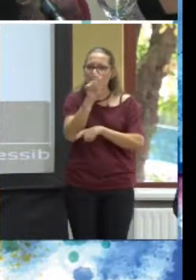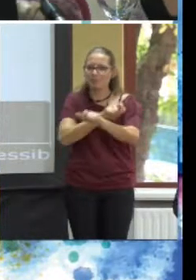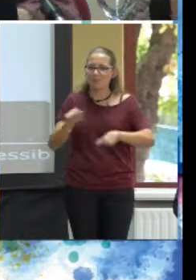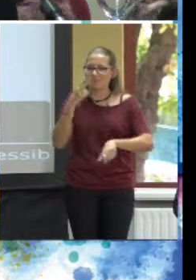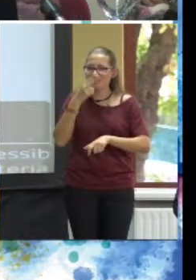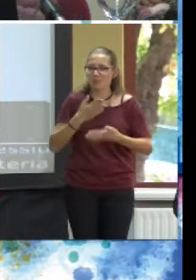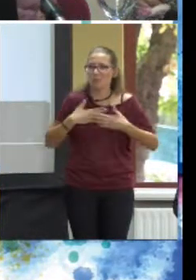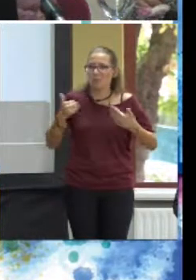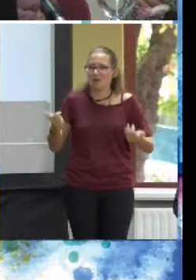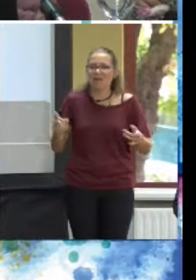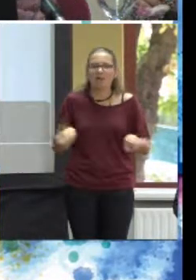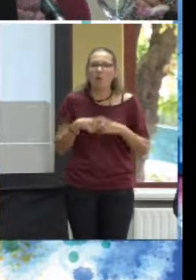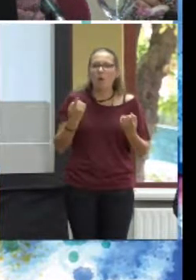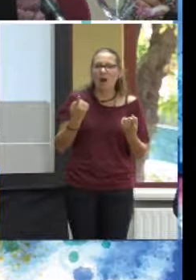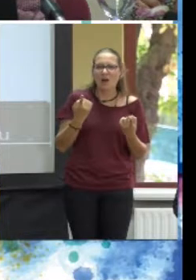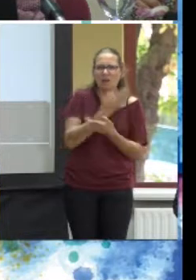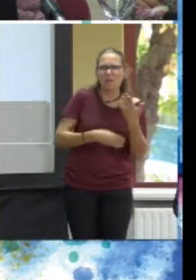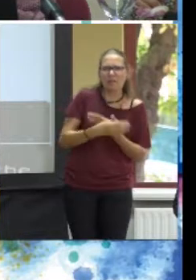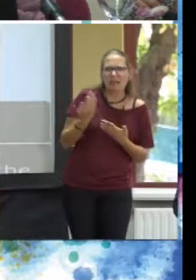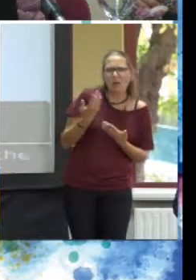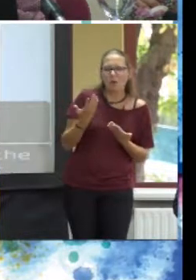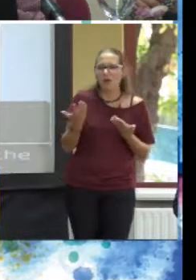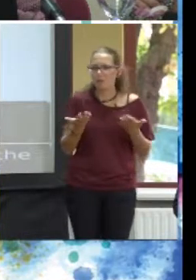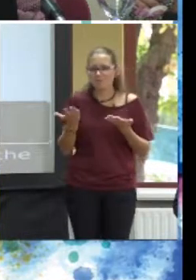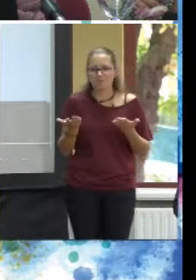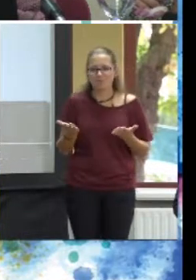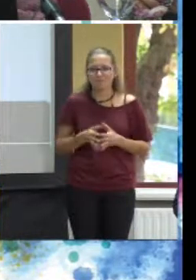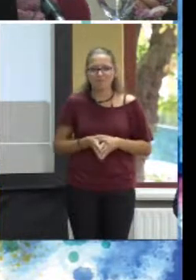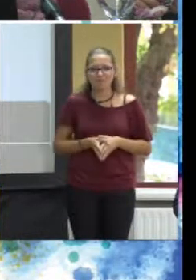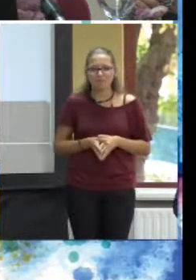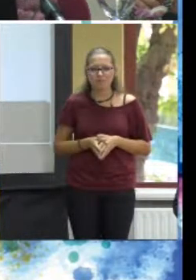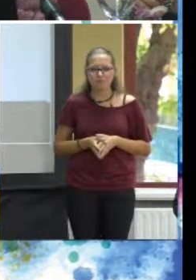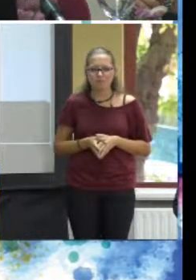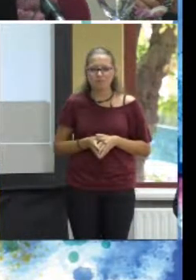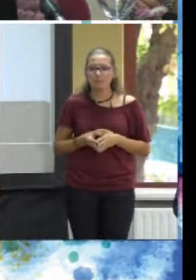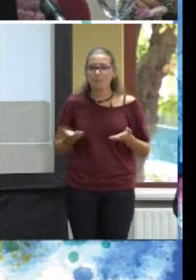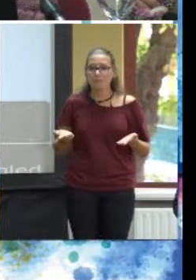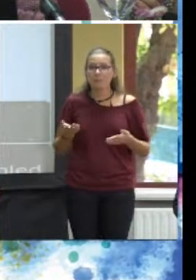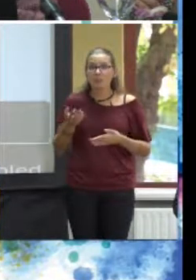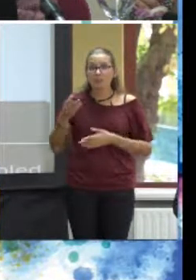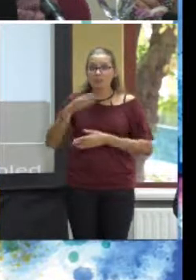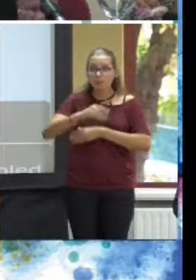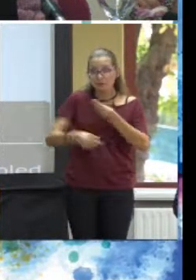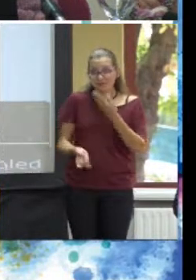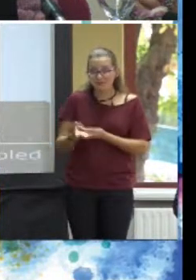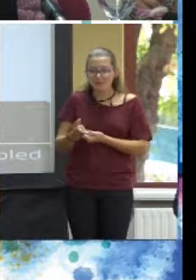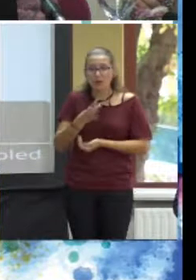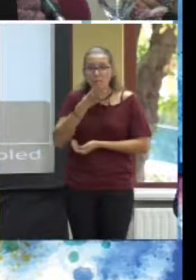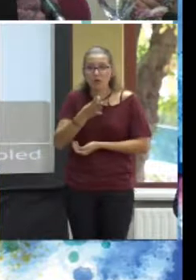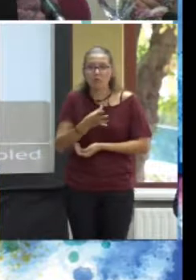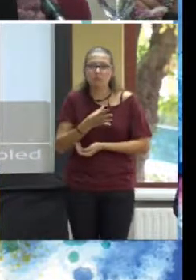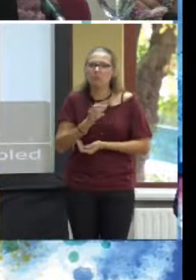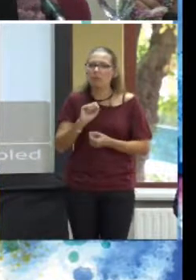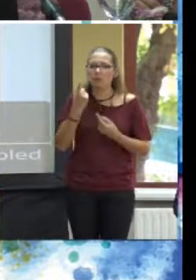only for disabled, specifically disabled or impaired people. Well, the